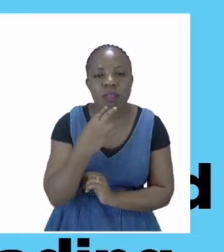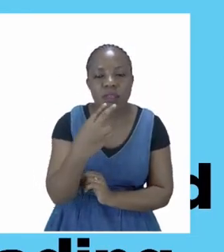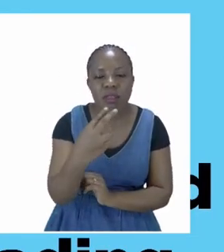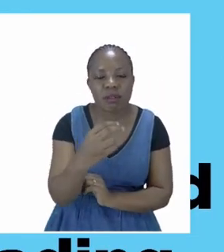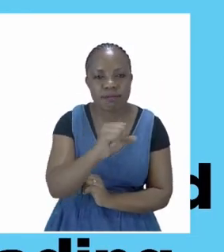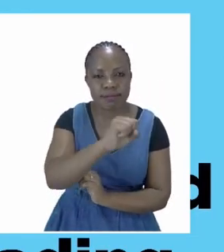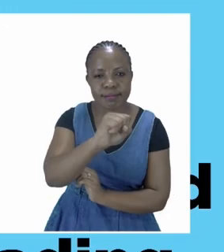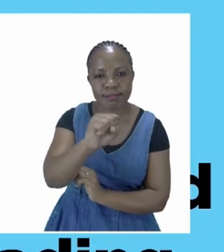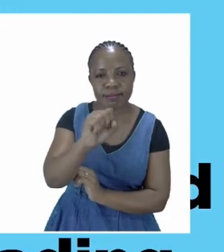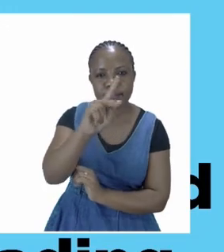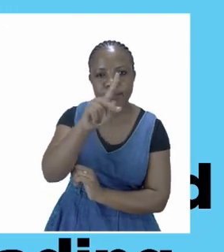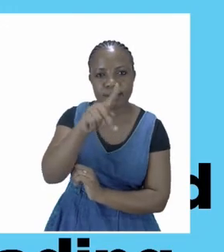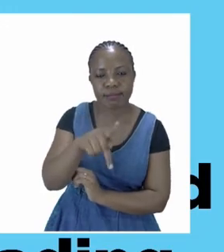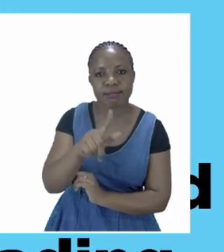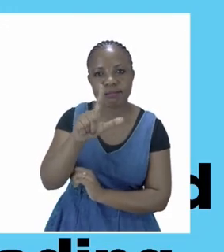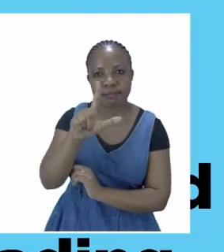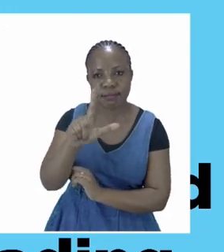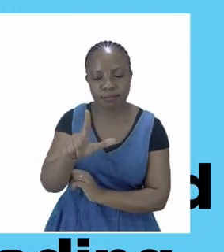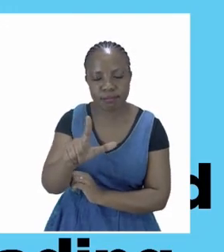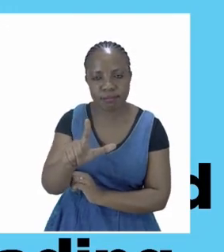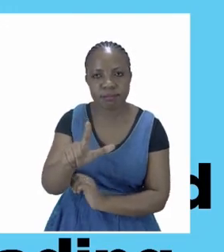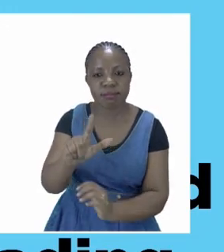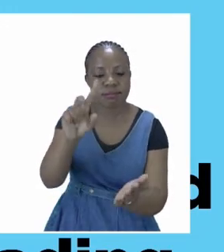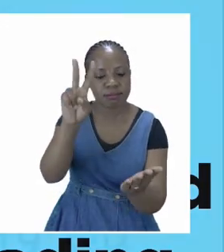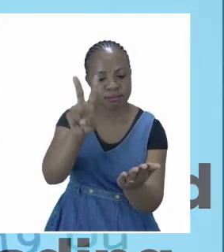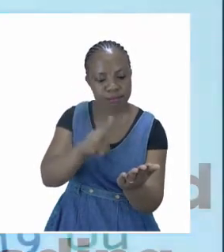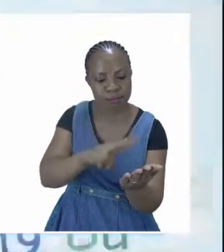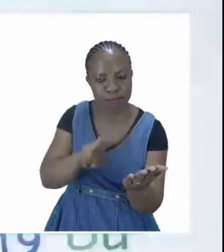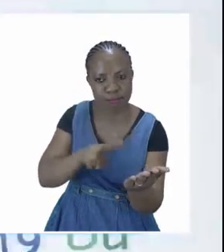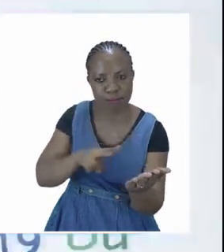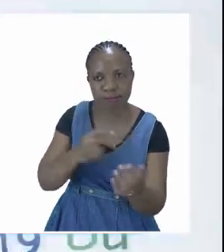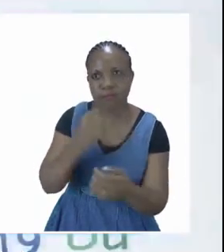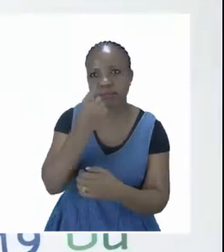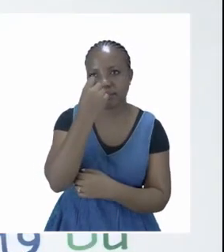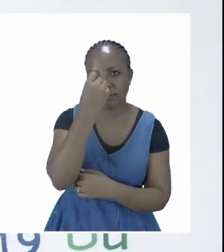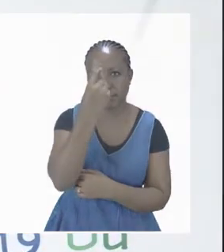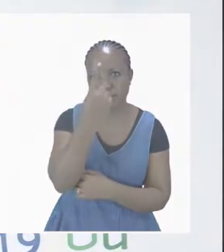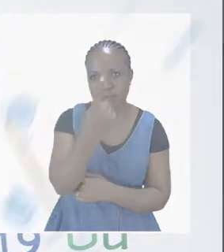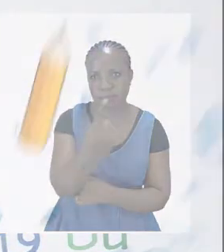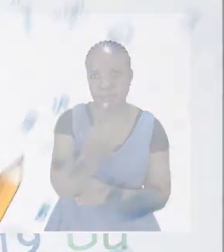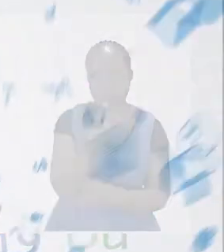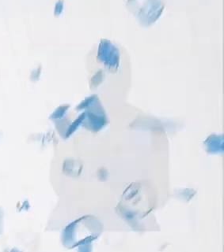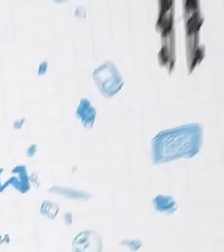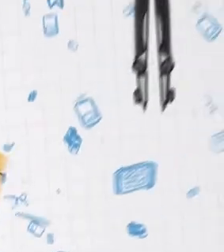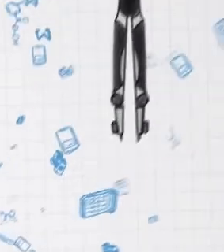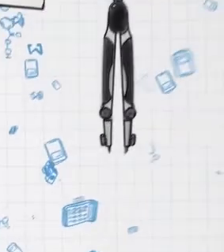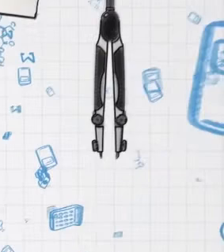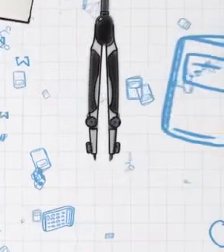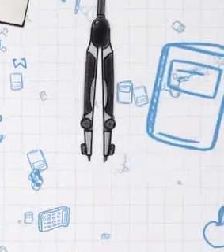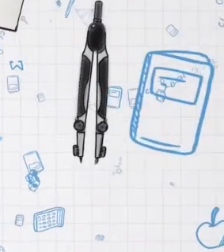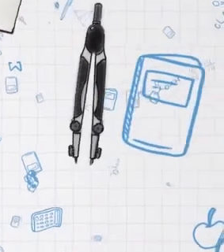spl, reading, and our comprehension.